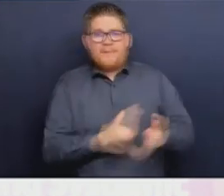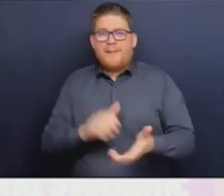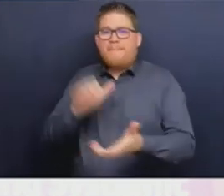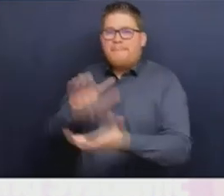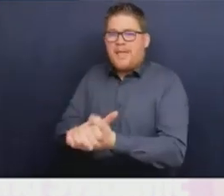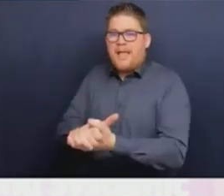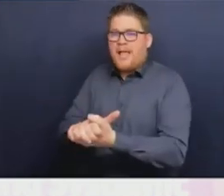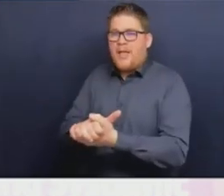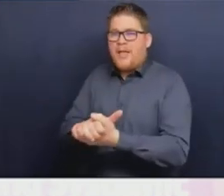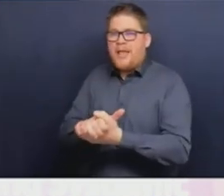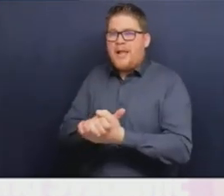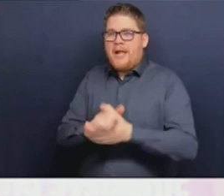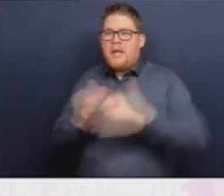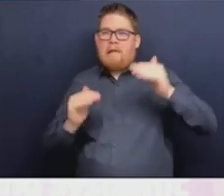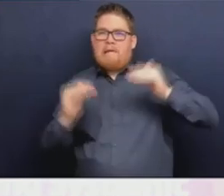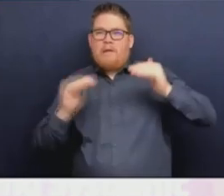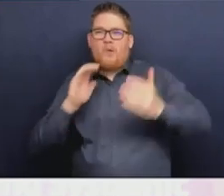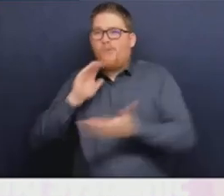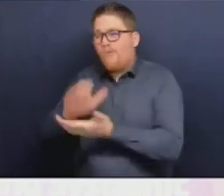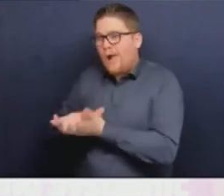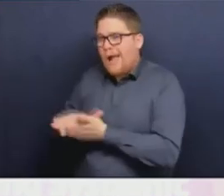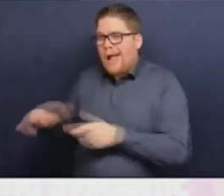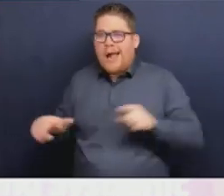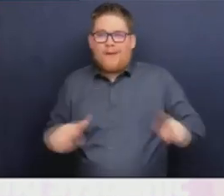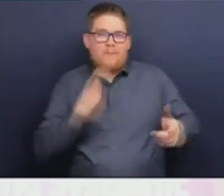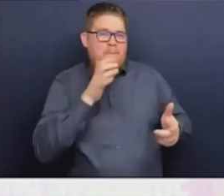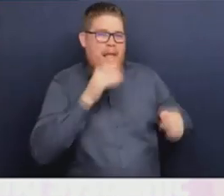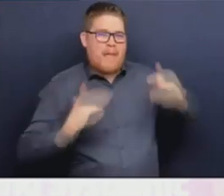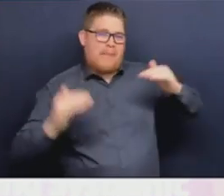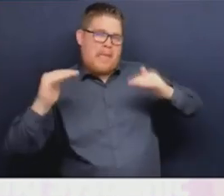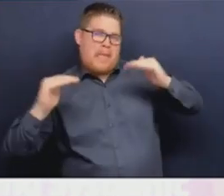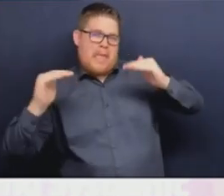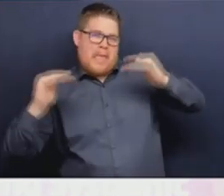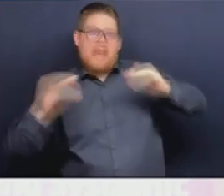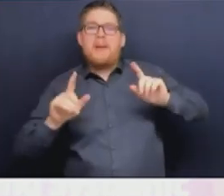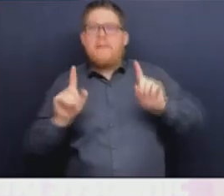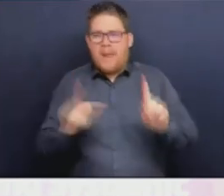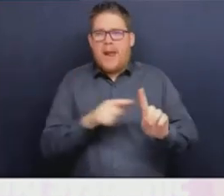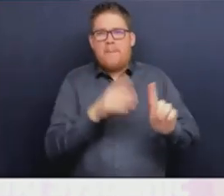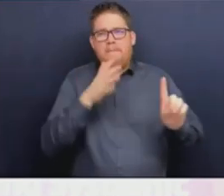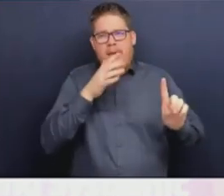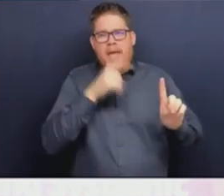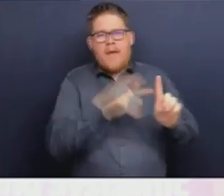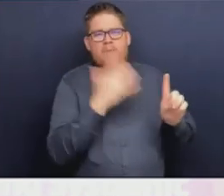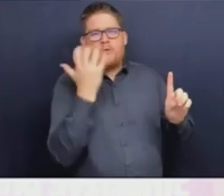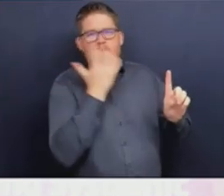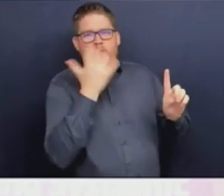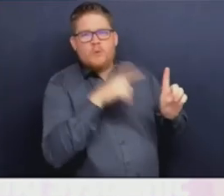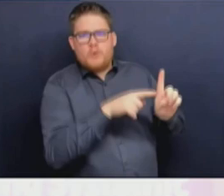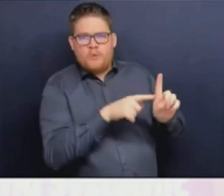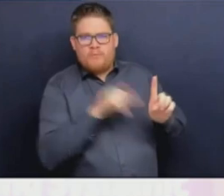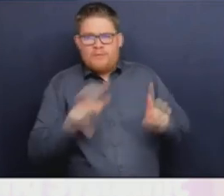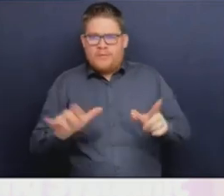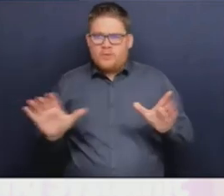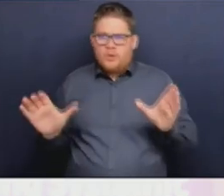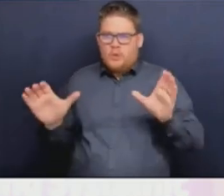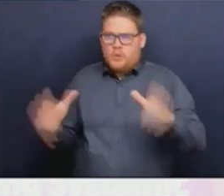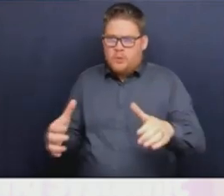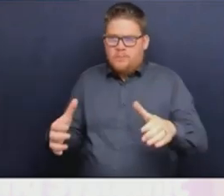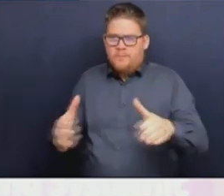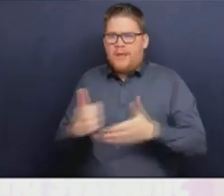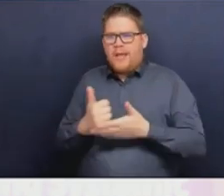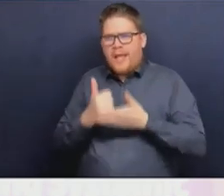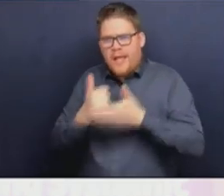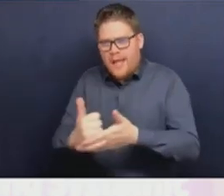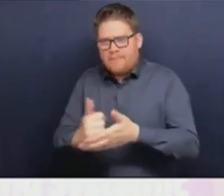backgrounds, different experiences, that help shape the government policies that all of us want to see today. And this legislation was